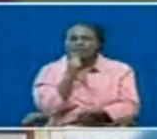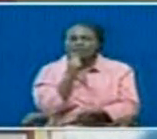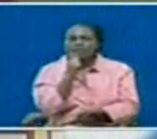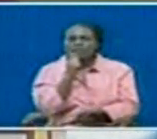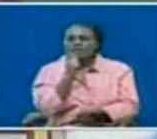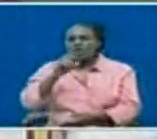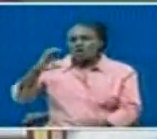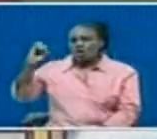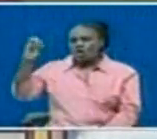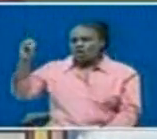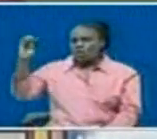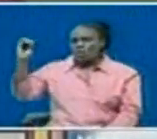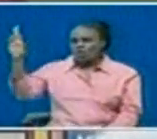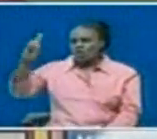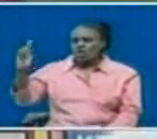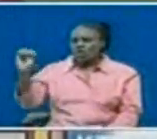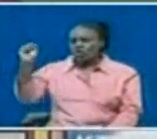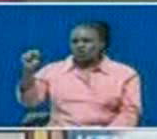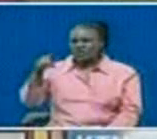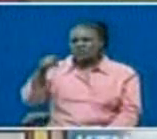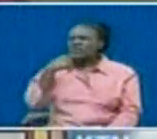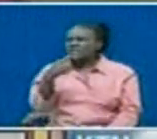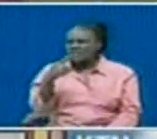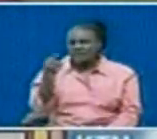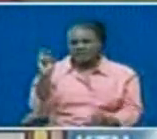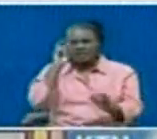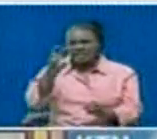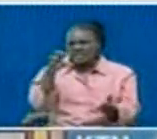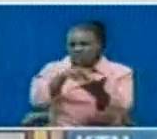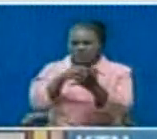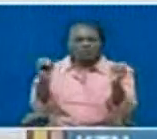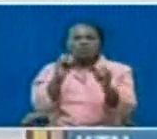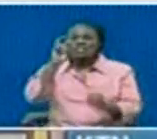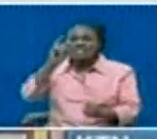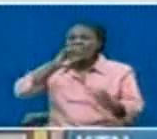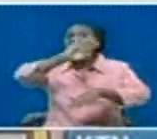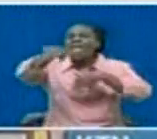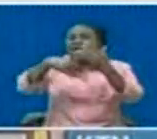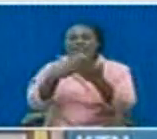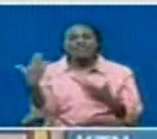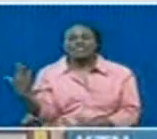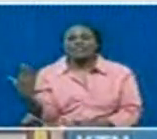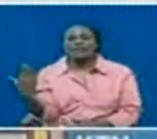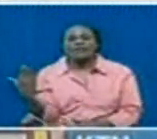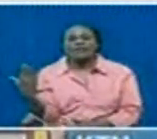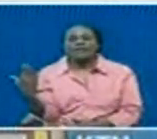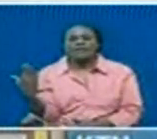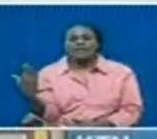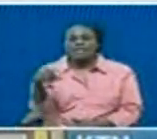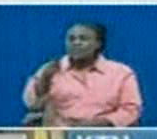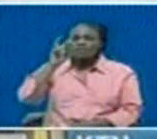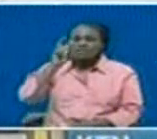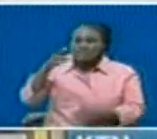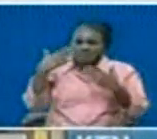In Comoros, don't tell me, Papa, you don't see the situation. You see everything. If the R1, he saw